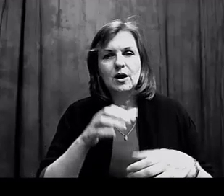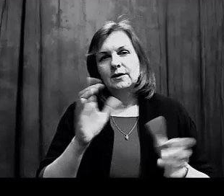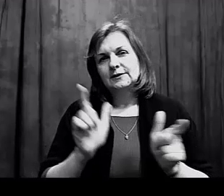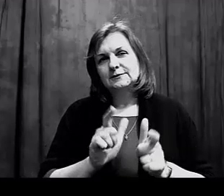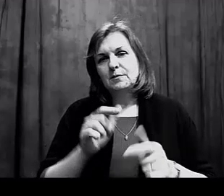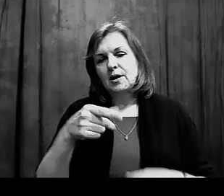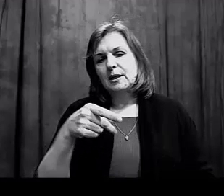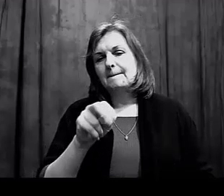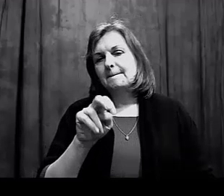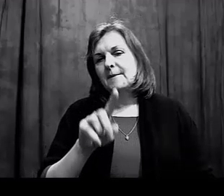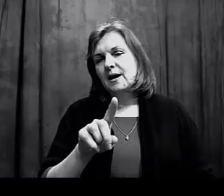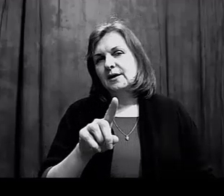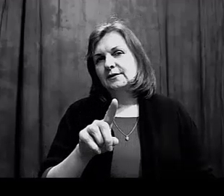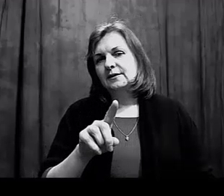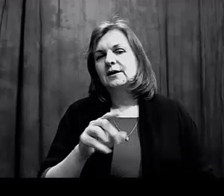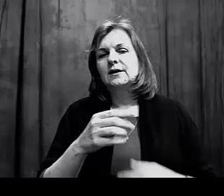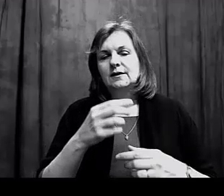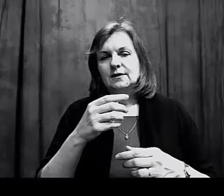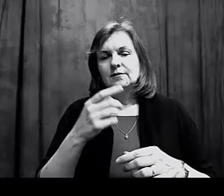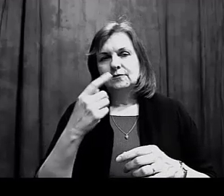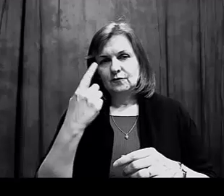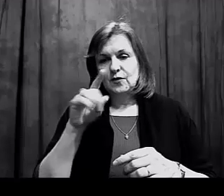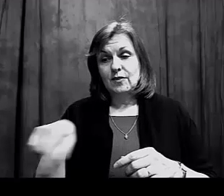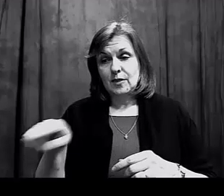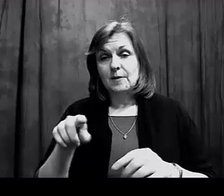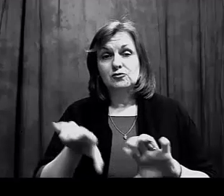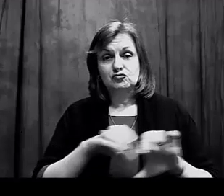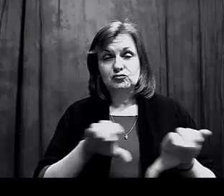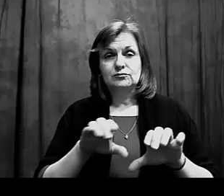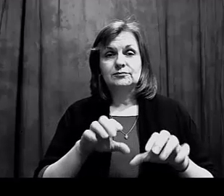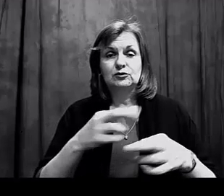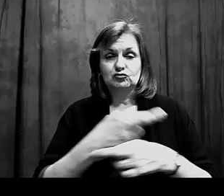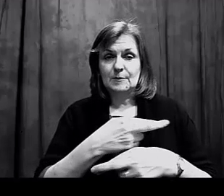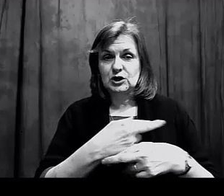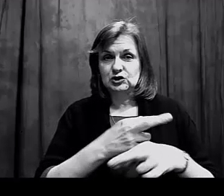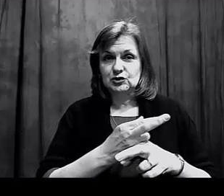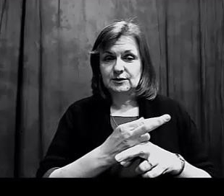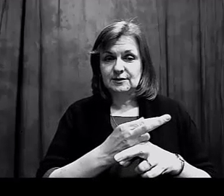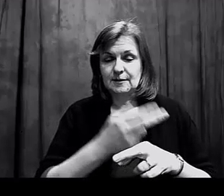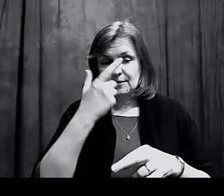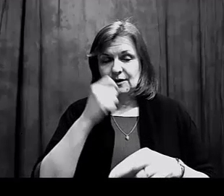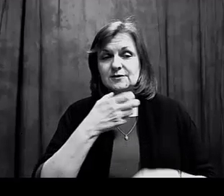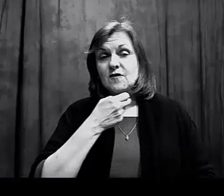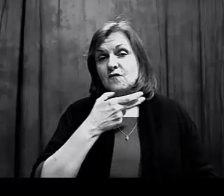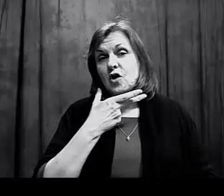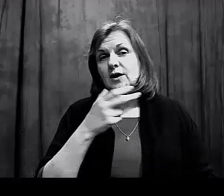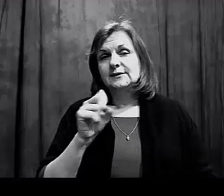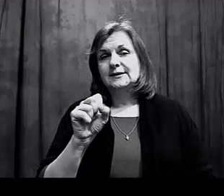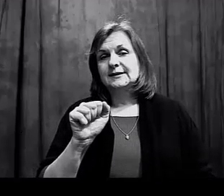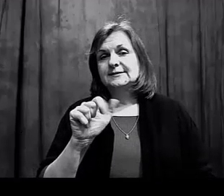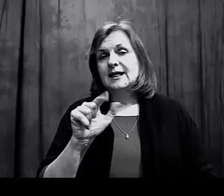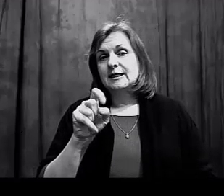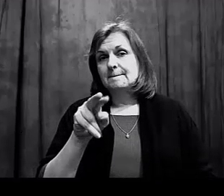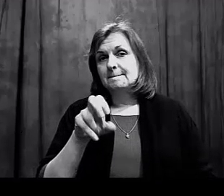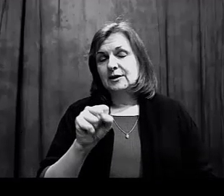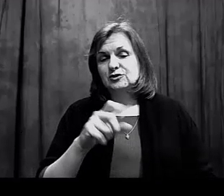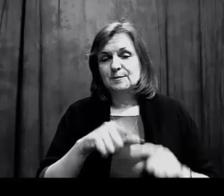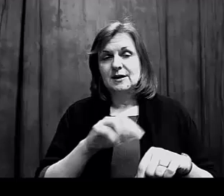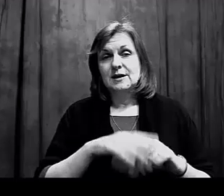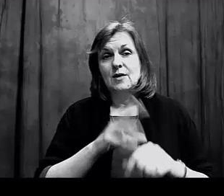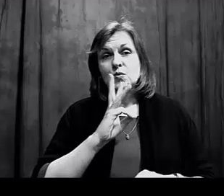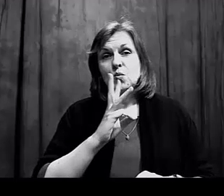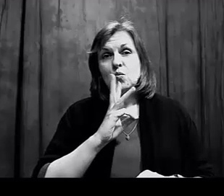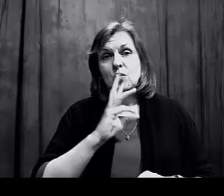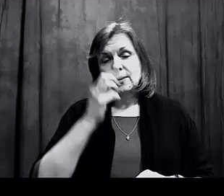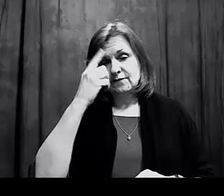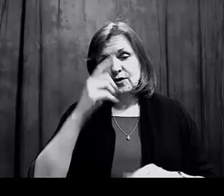small pond in the reproductive season to actually reproduce, because our frogs and salamanders and so on are dependent